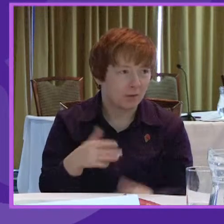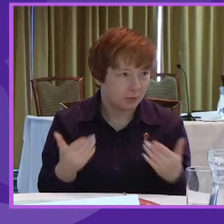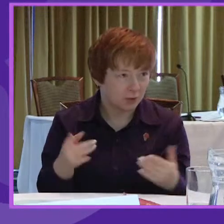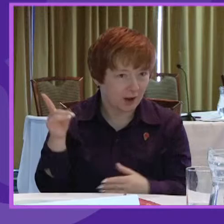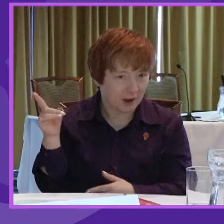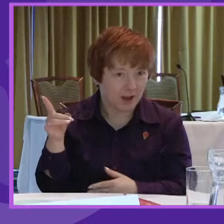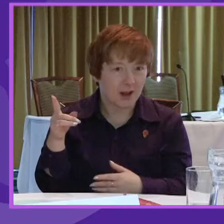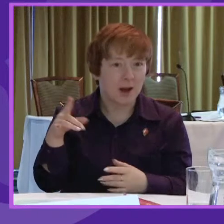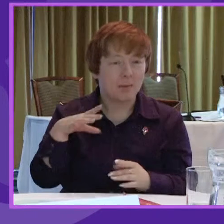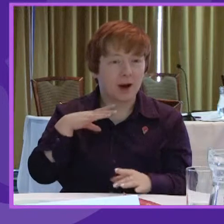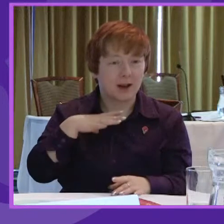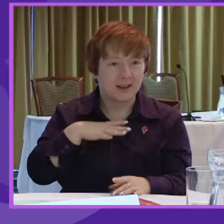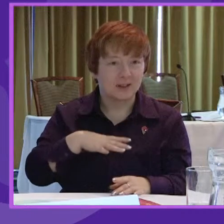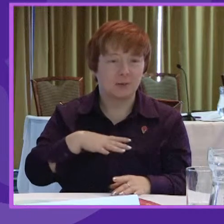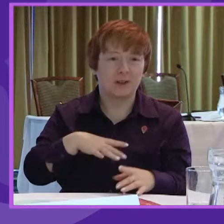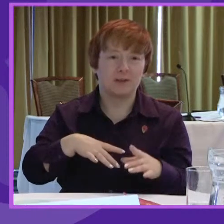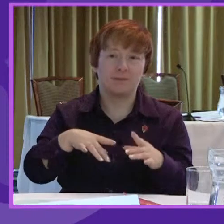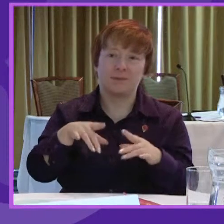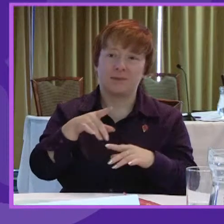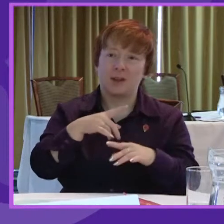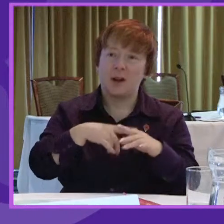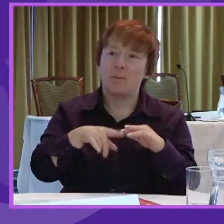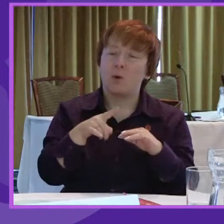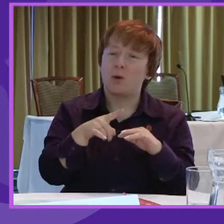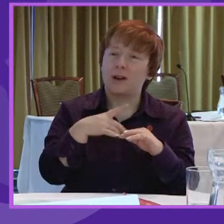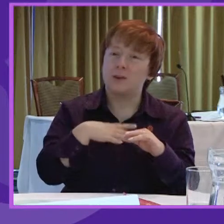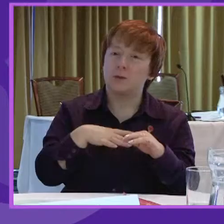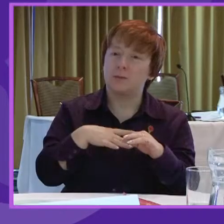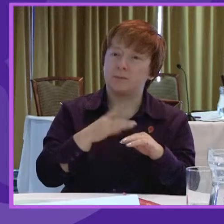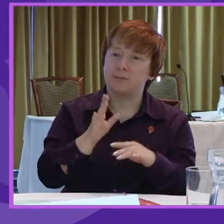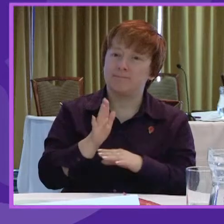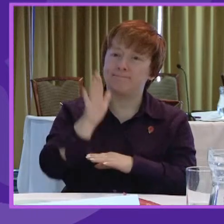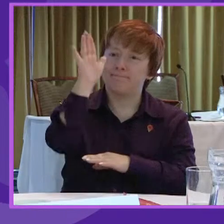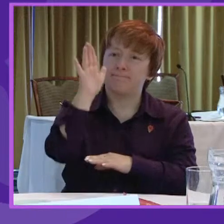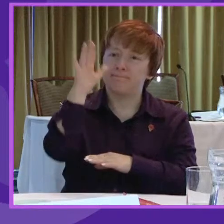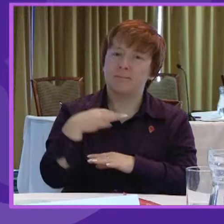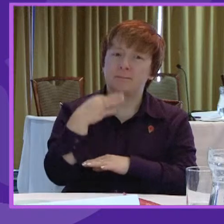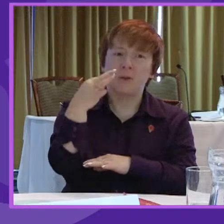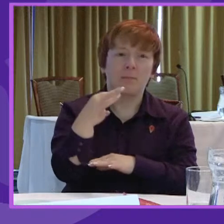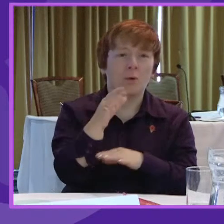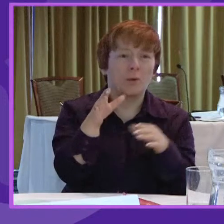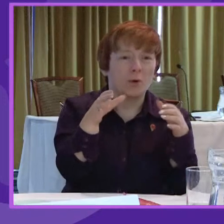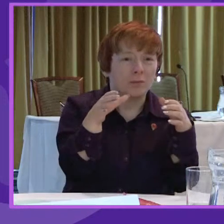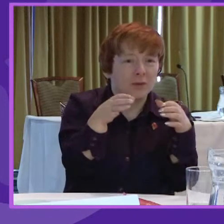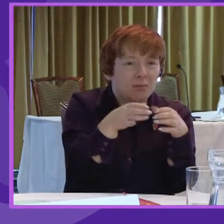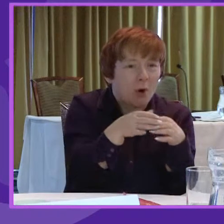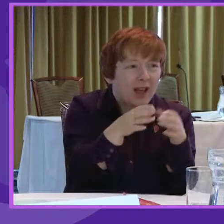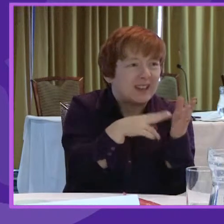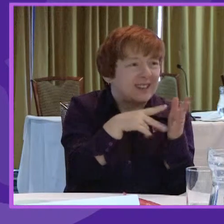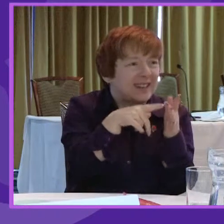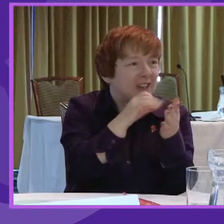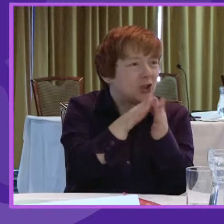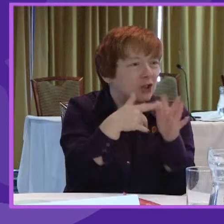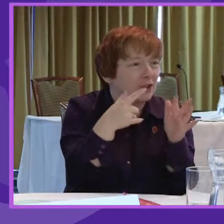do feel I need to be the voice of some of our more Cinderella, smaller, niche services, as my trust likes to call them. Not sure what they mean by